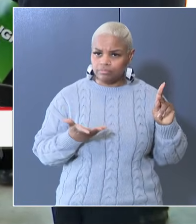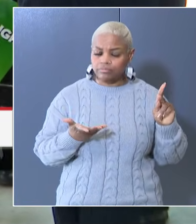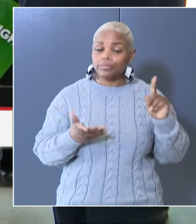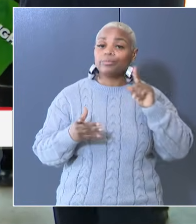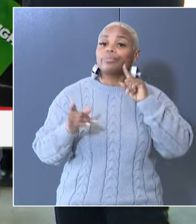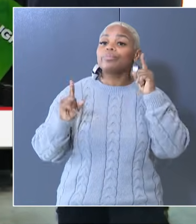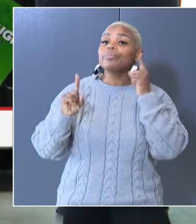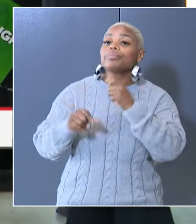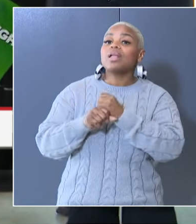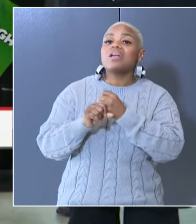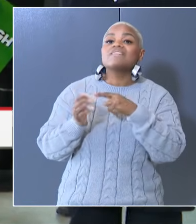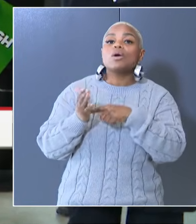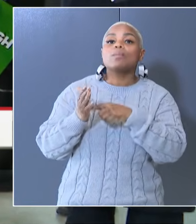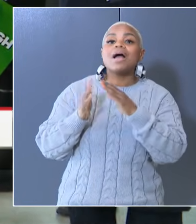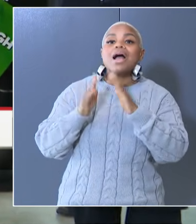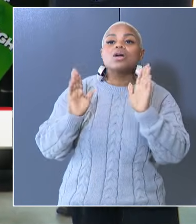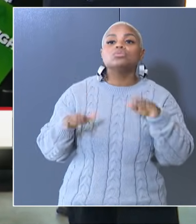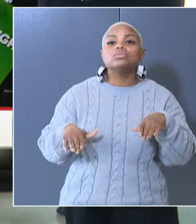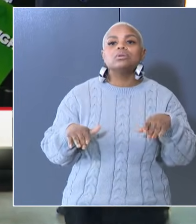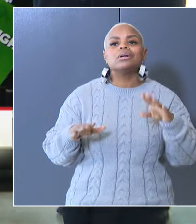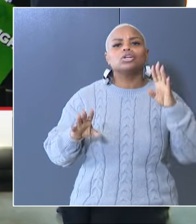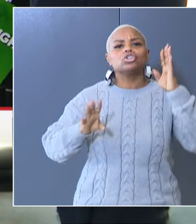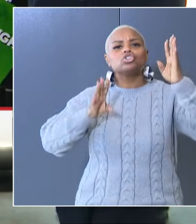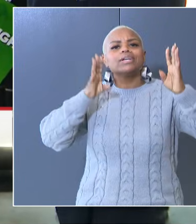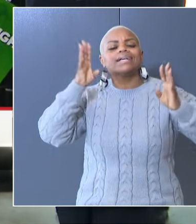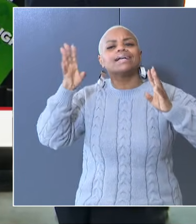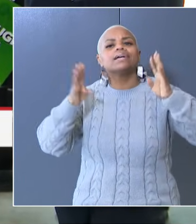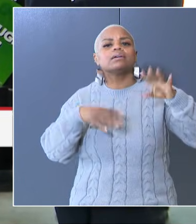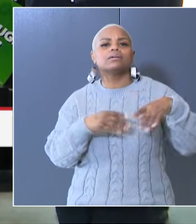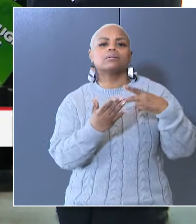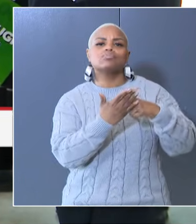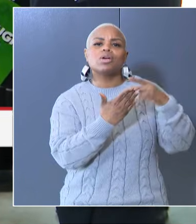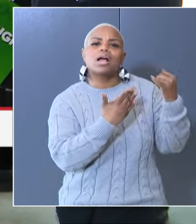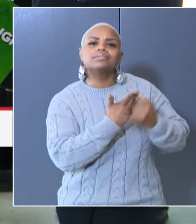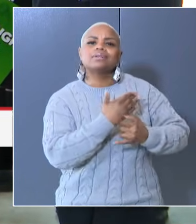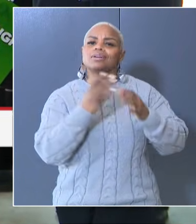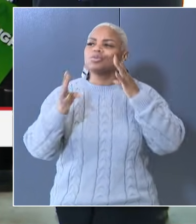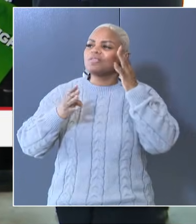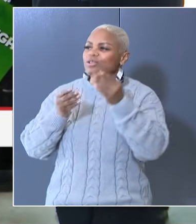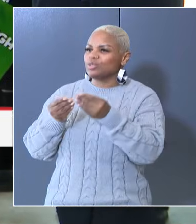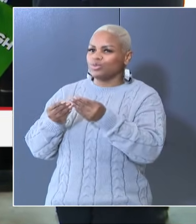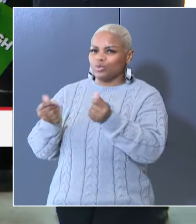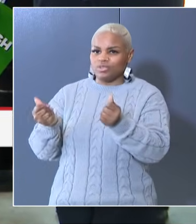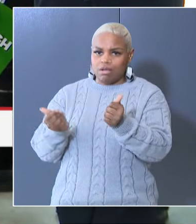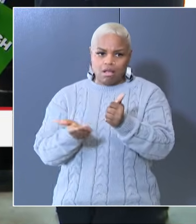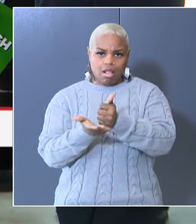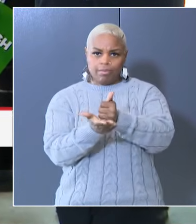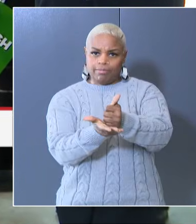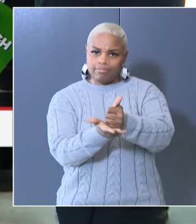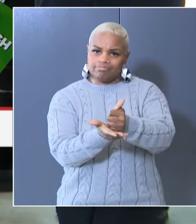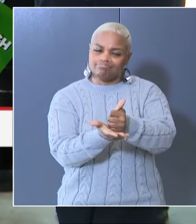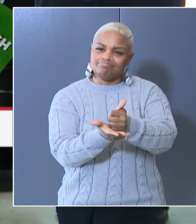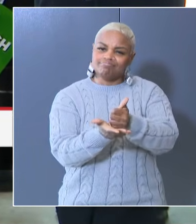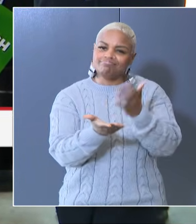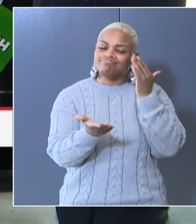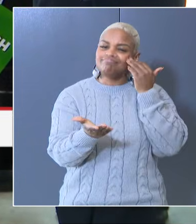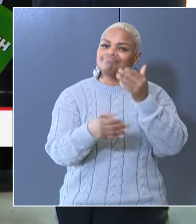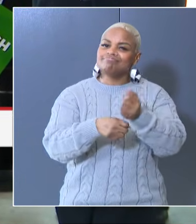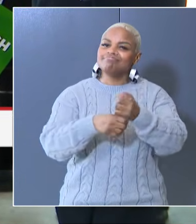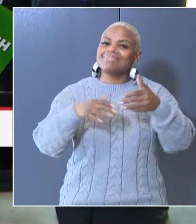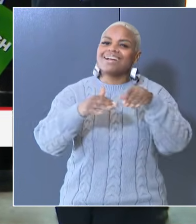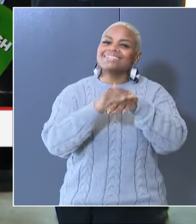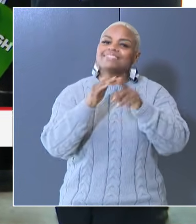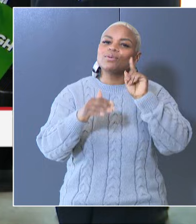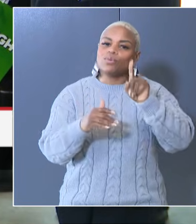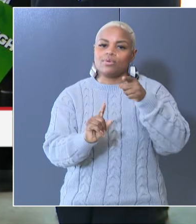creating collaborative, innovative products, solutions that help expand the access, that also help expand access to capital